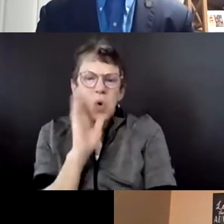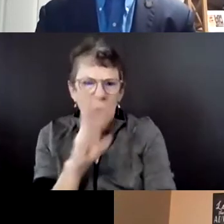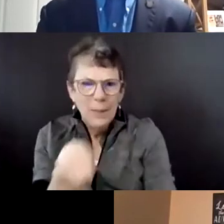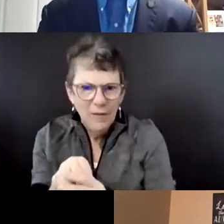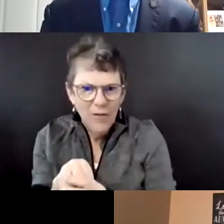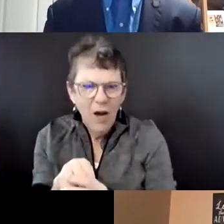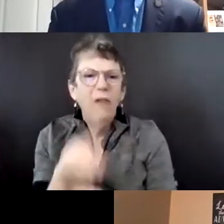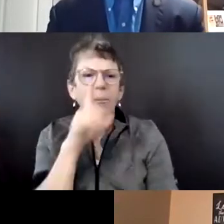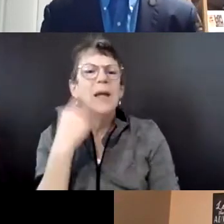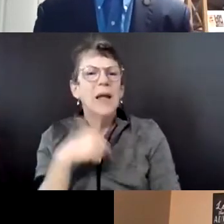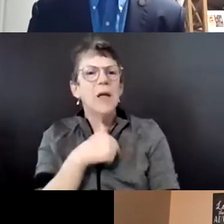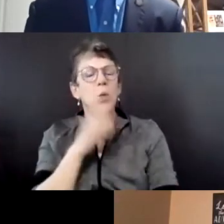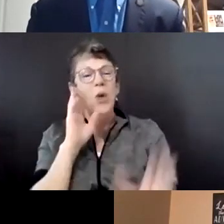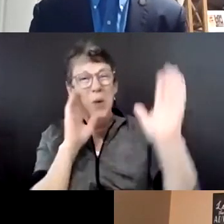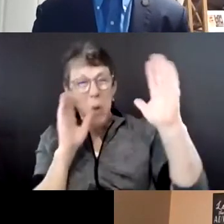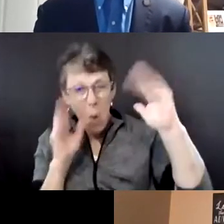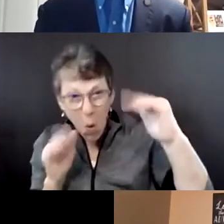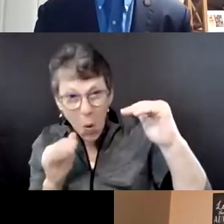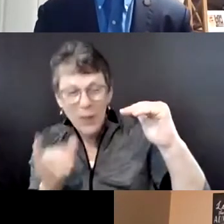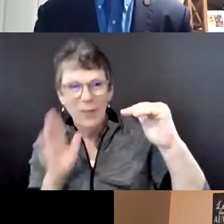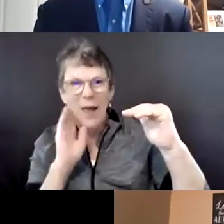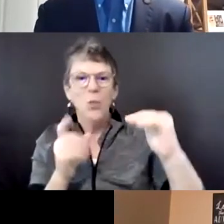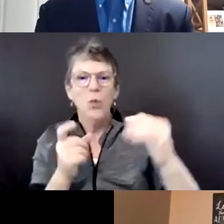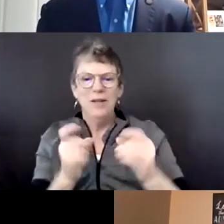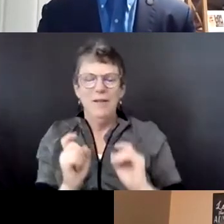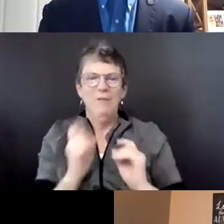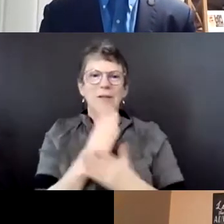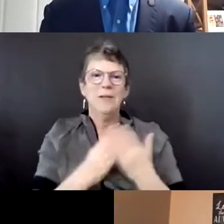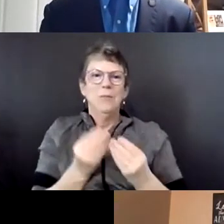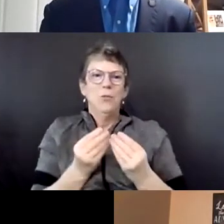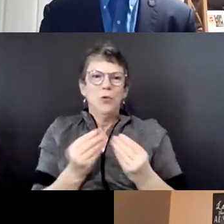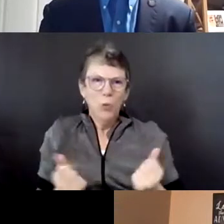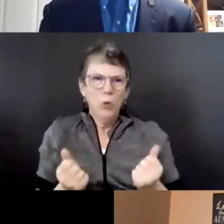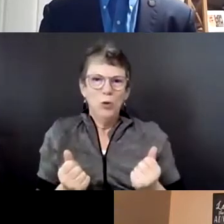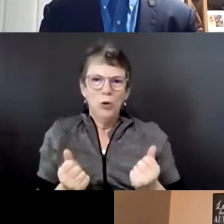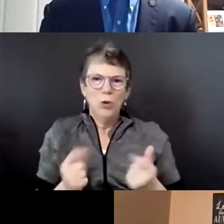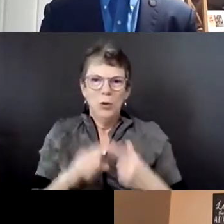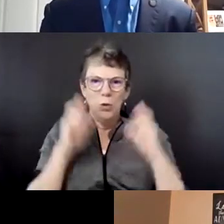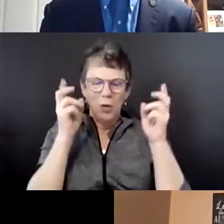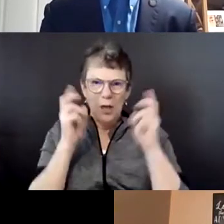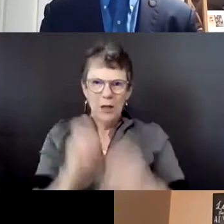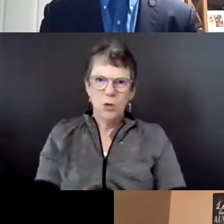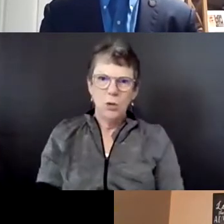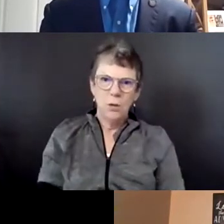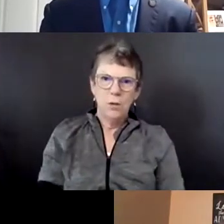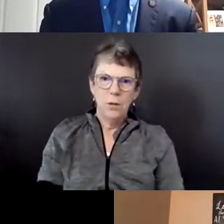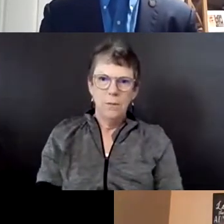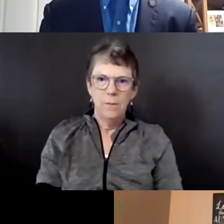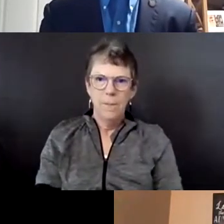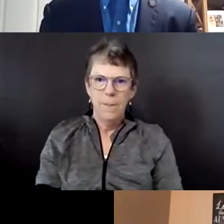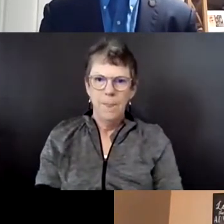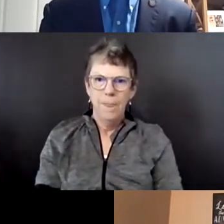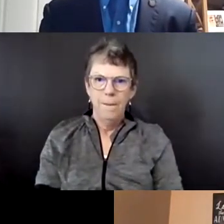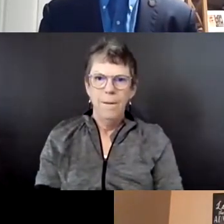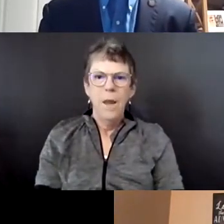generate some potential solutions to some of these issues. I am not familiar. I have not been following all of the